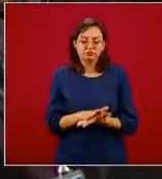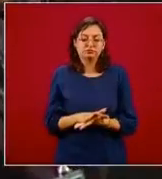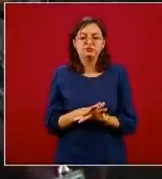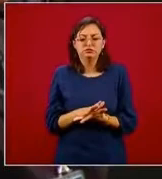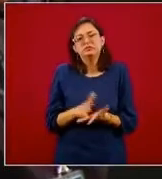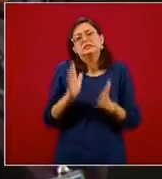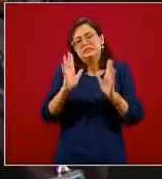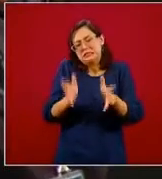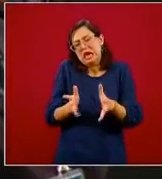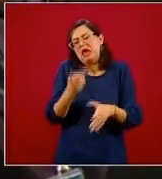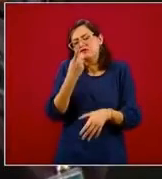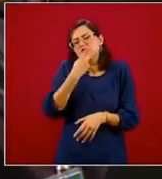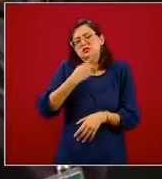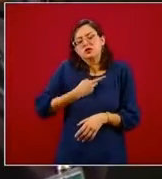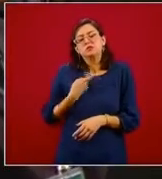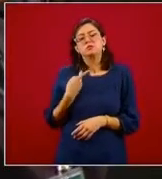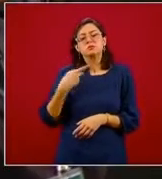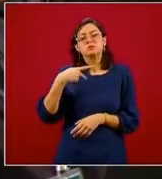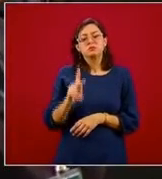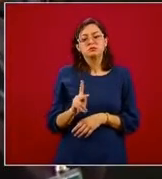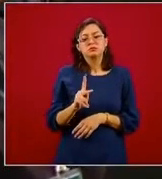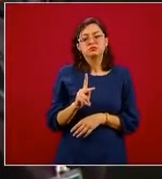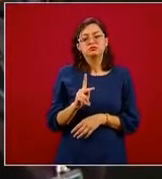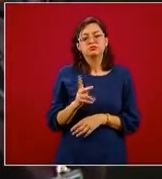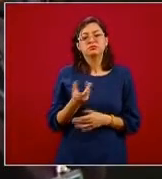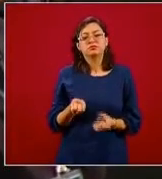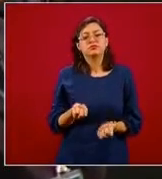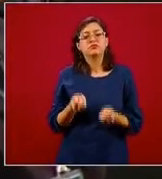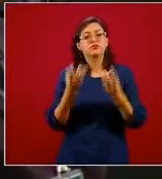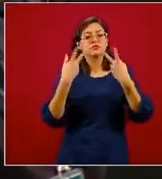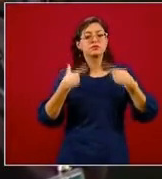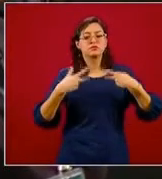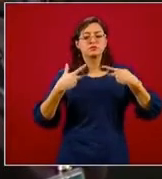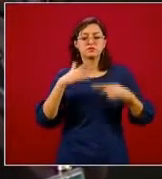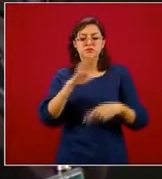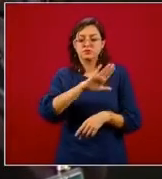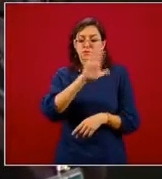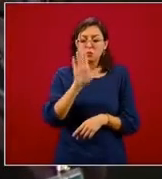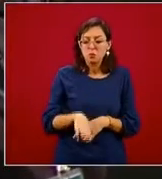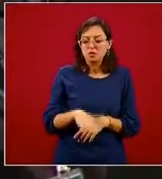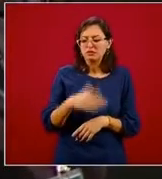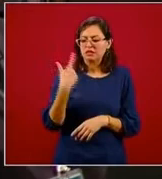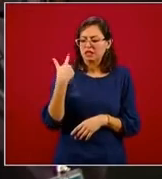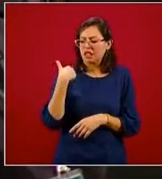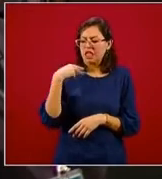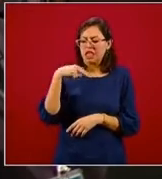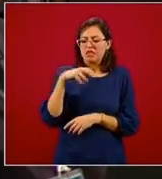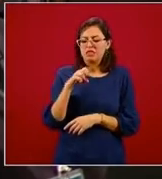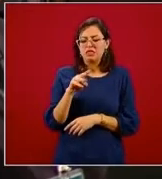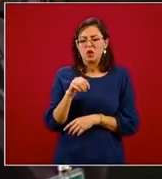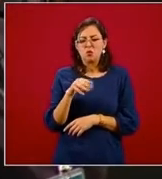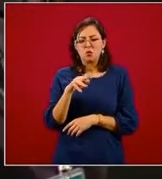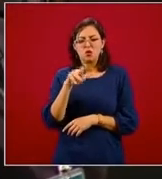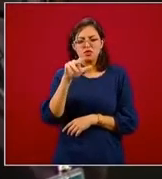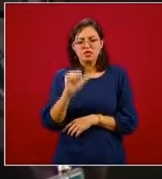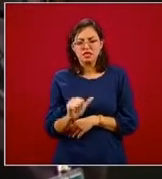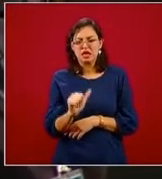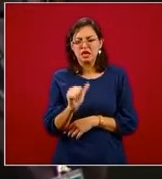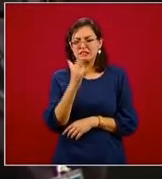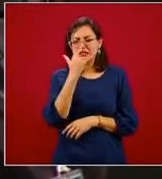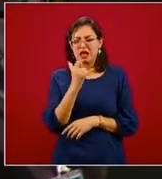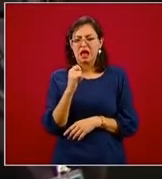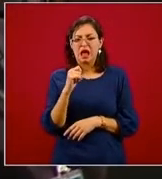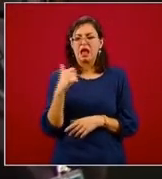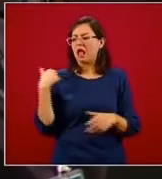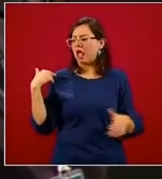that embargo, pudo information to be able to adelantarnos report on it. datos de las But muertes could por you give us neumonías no information especificadas on hasta abril deaths de from 2020. En non-specified ese